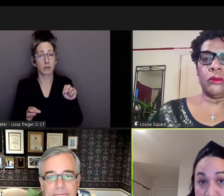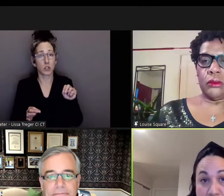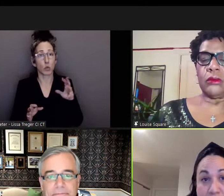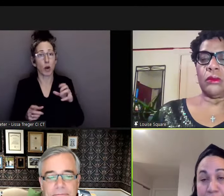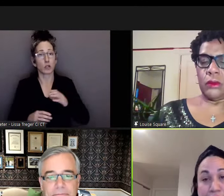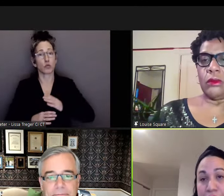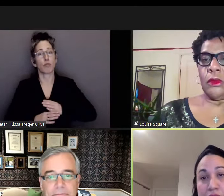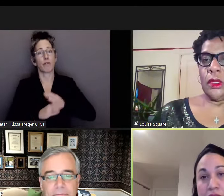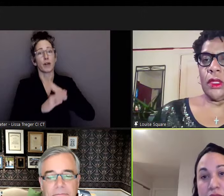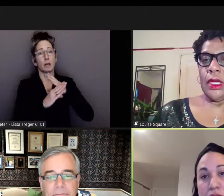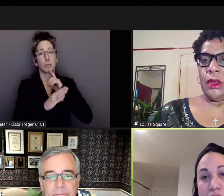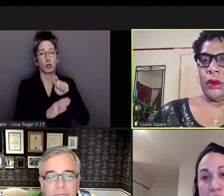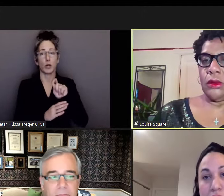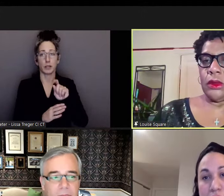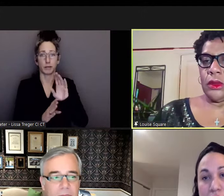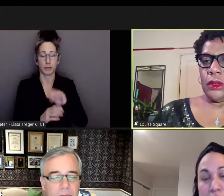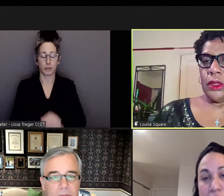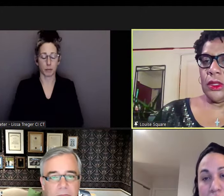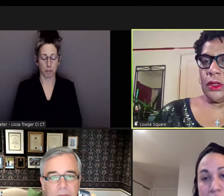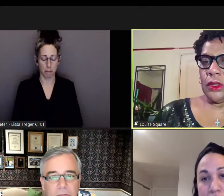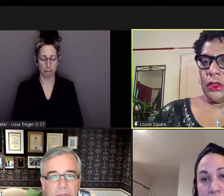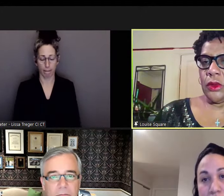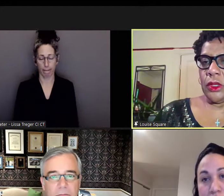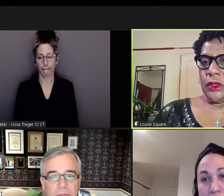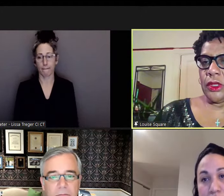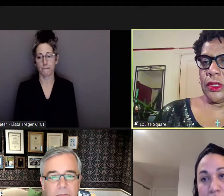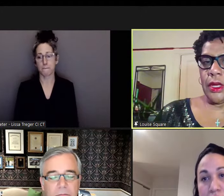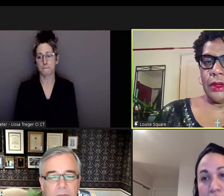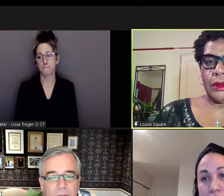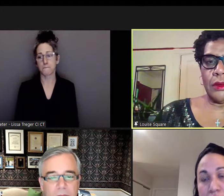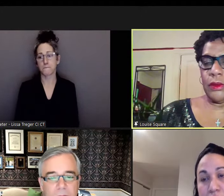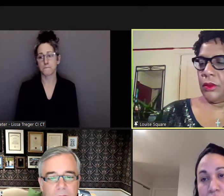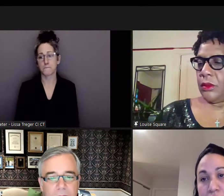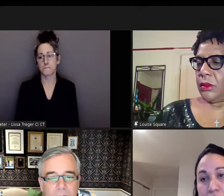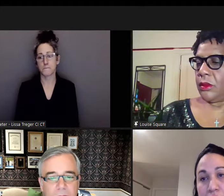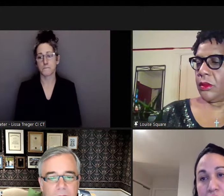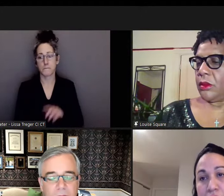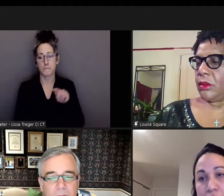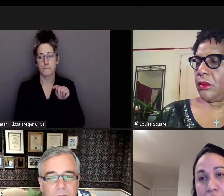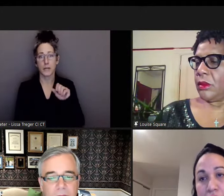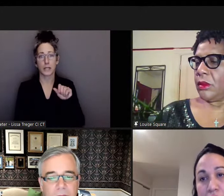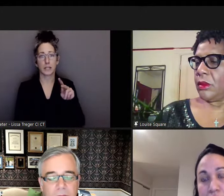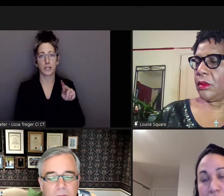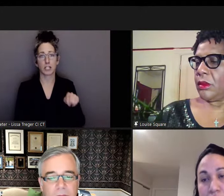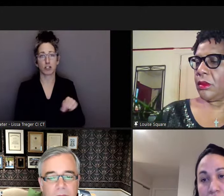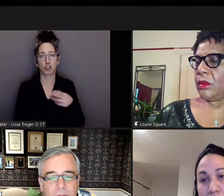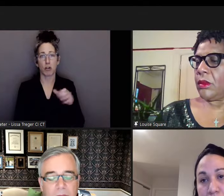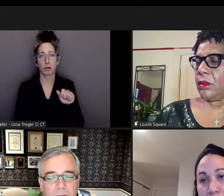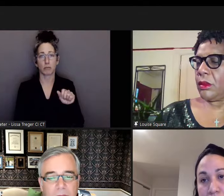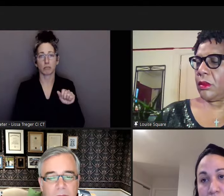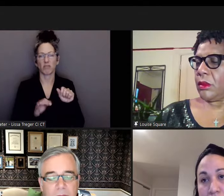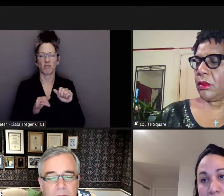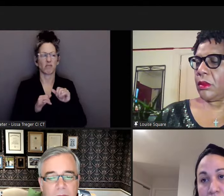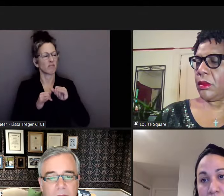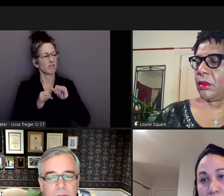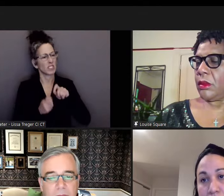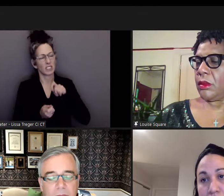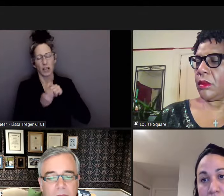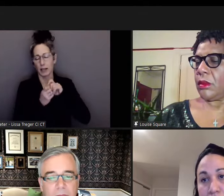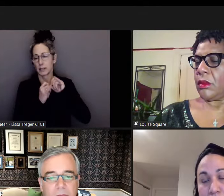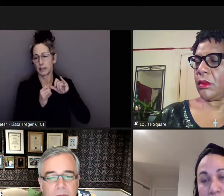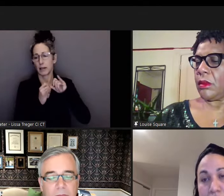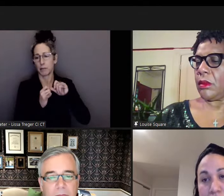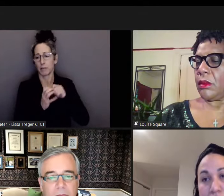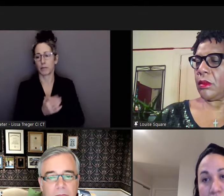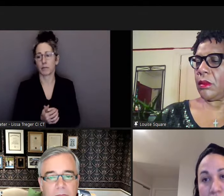altogether. Thank you. Takesha, did you want to address that? Oh, I was going to say exactly the same thing. So these are the people